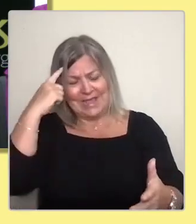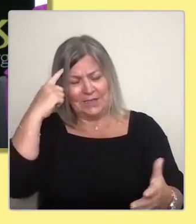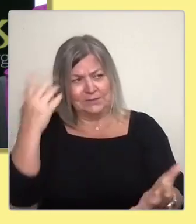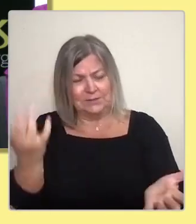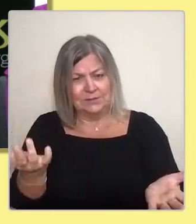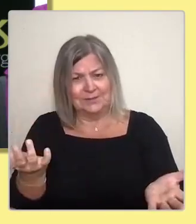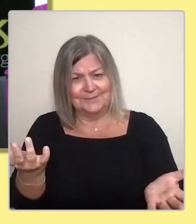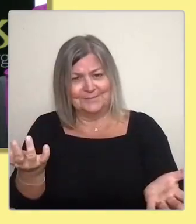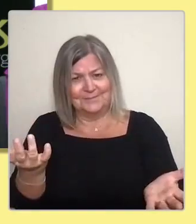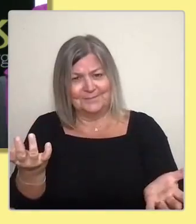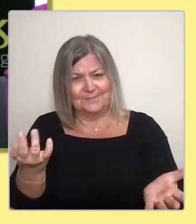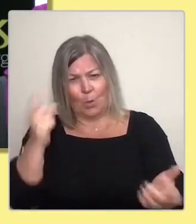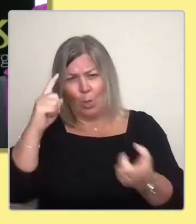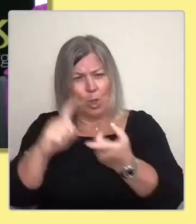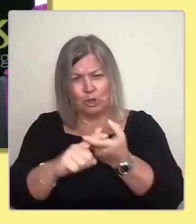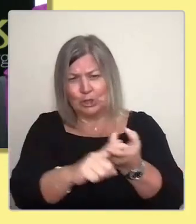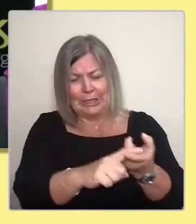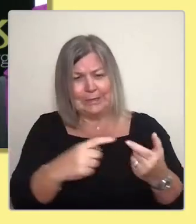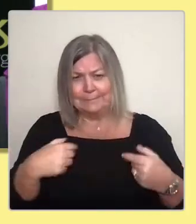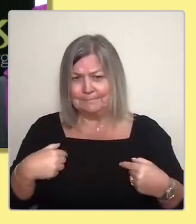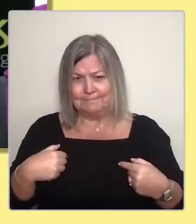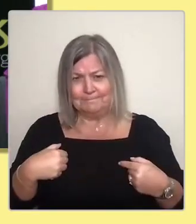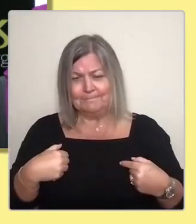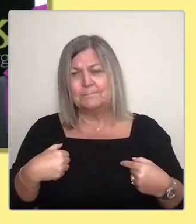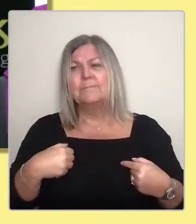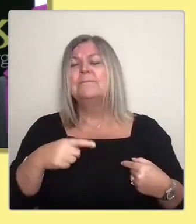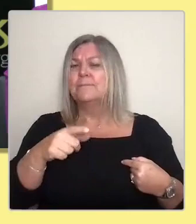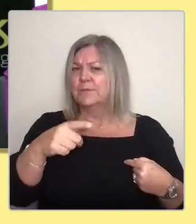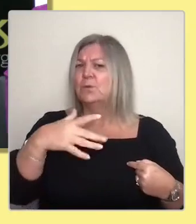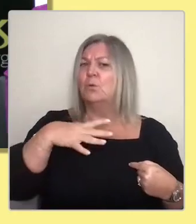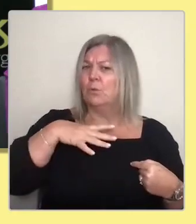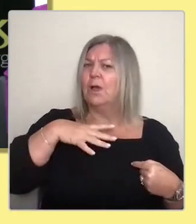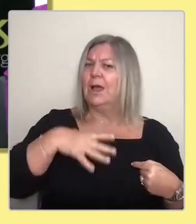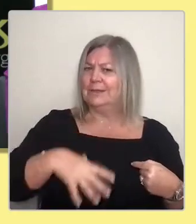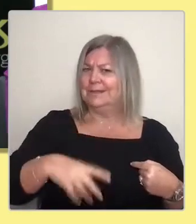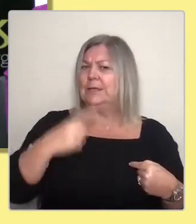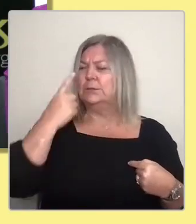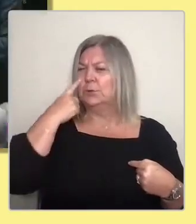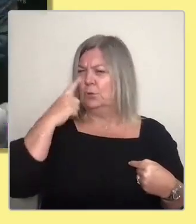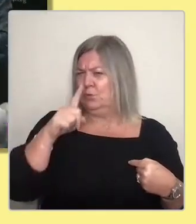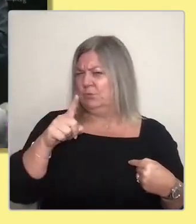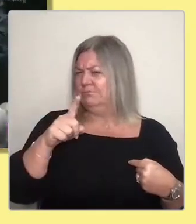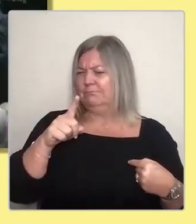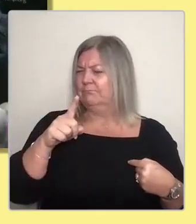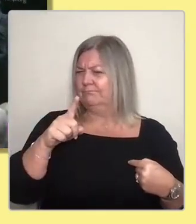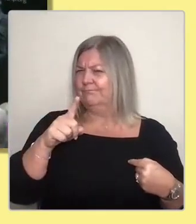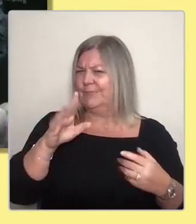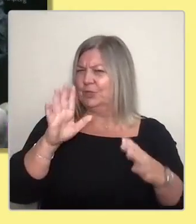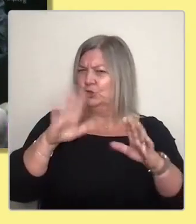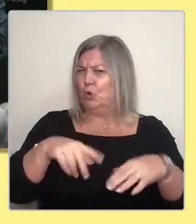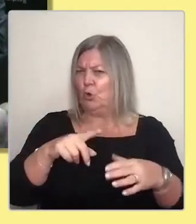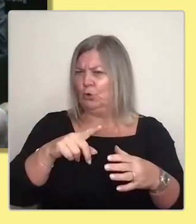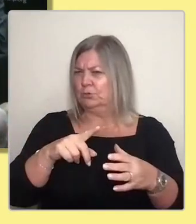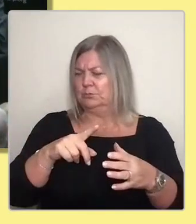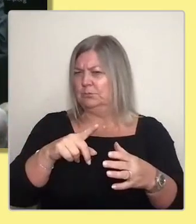And so as First Minister, I'd want to explore that issue and how we decriminalise it and make it an issue of healthcare. Thank you.